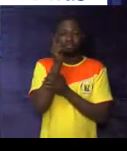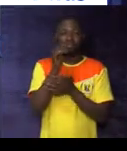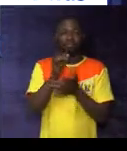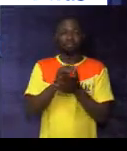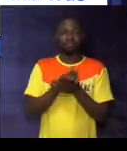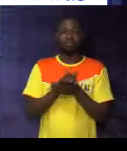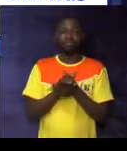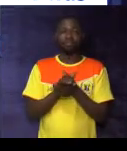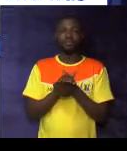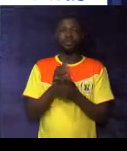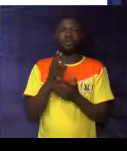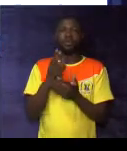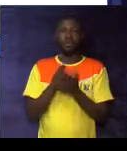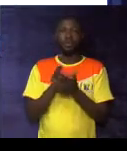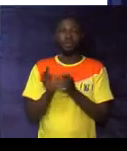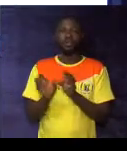me.